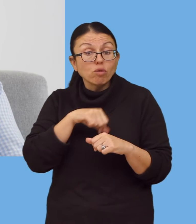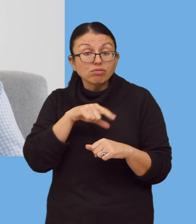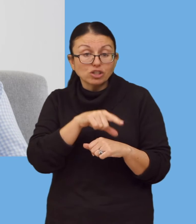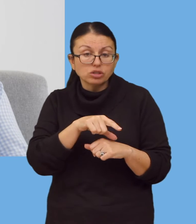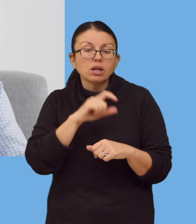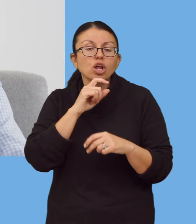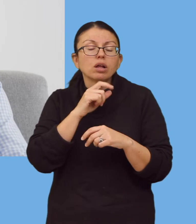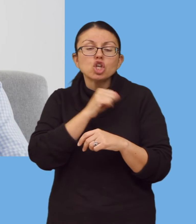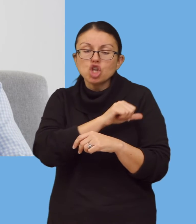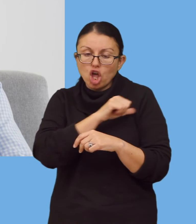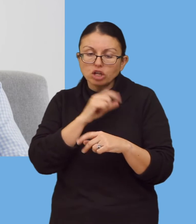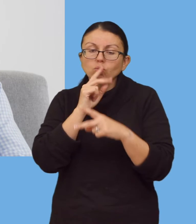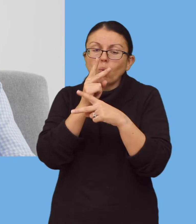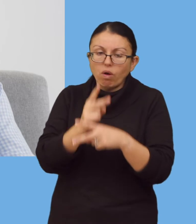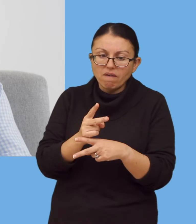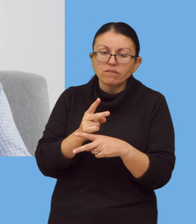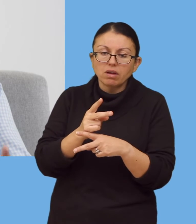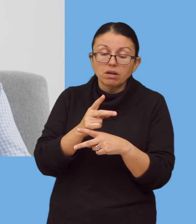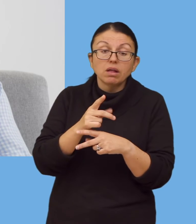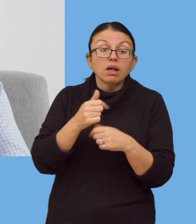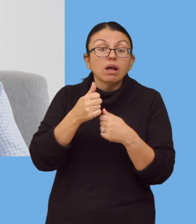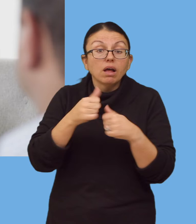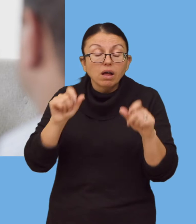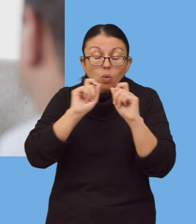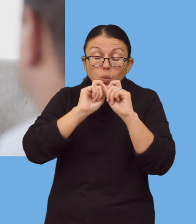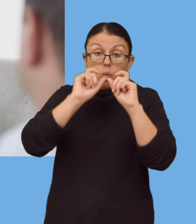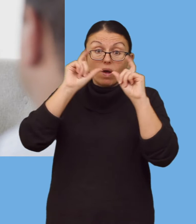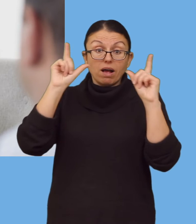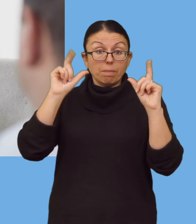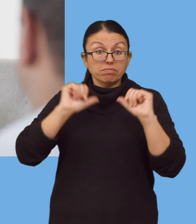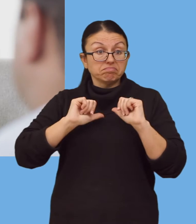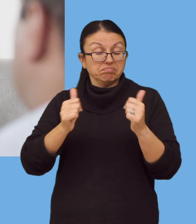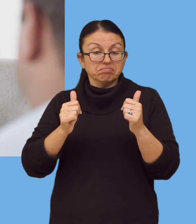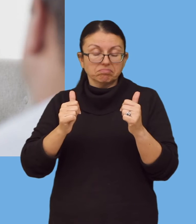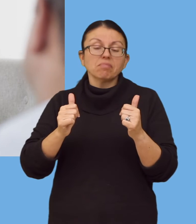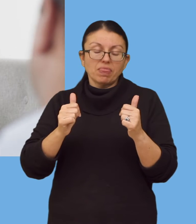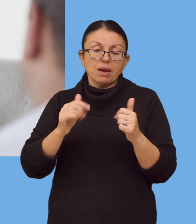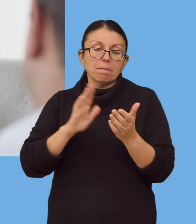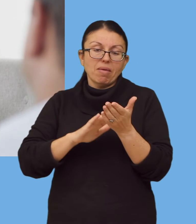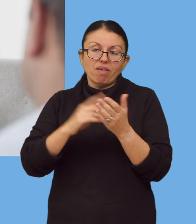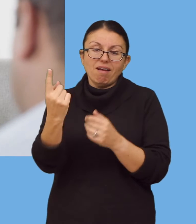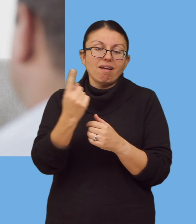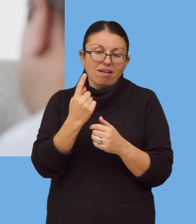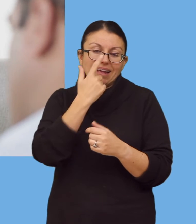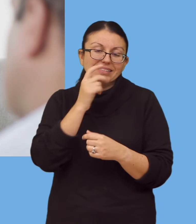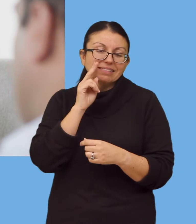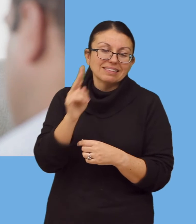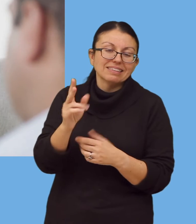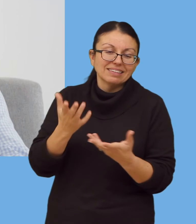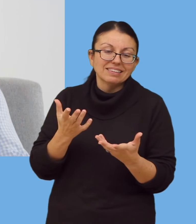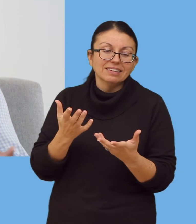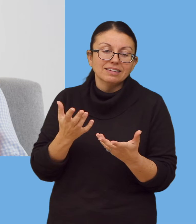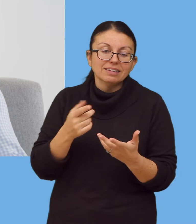to recovery and there'll be a nurse looking after you until you're fully awake. Once you're fully awake, you'll be allowed to see mum. Sometimes